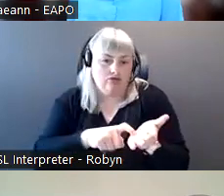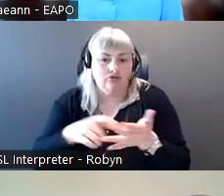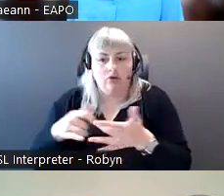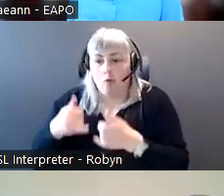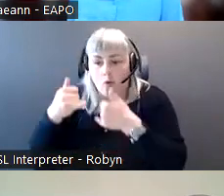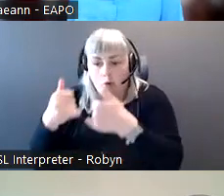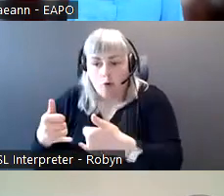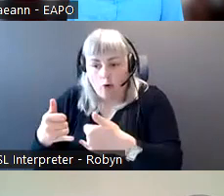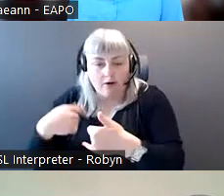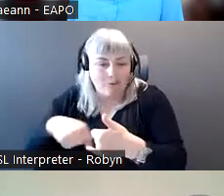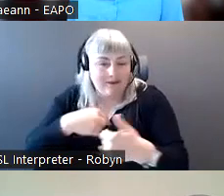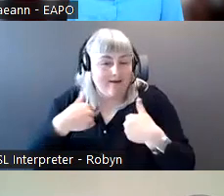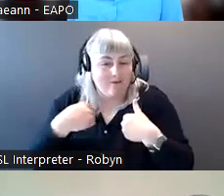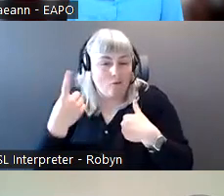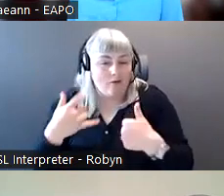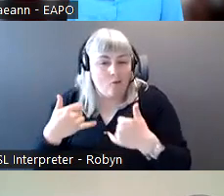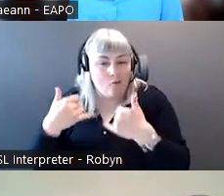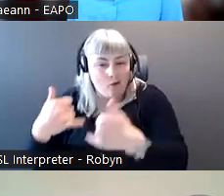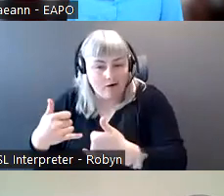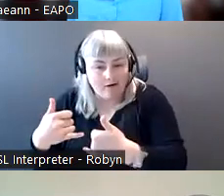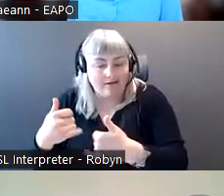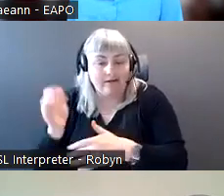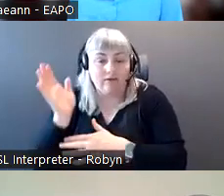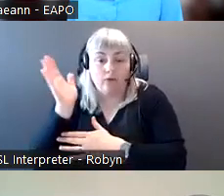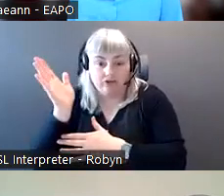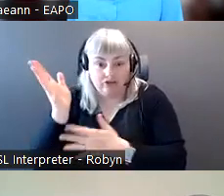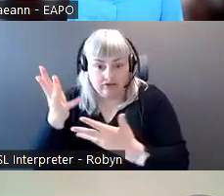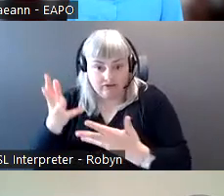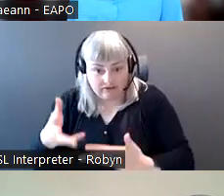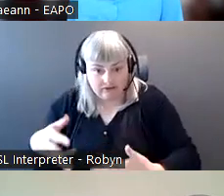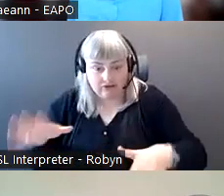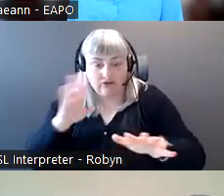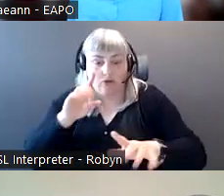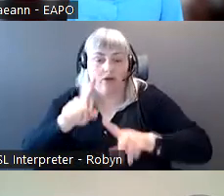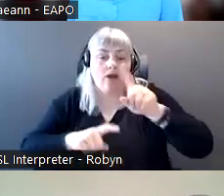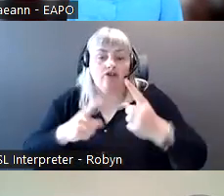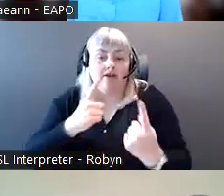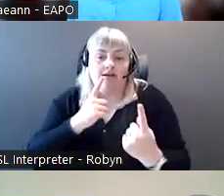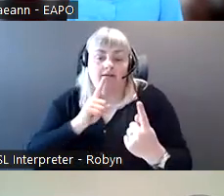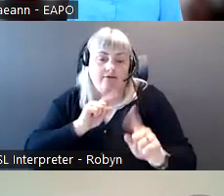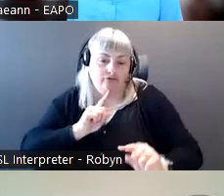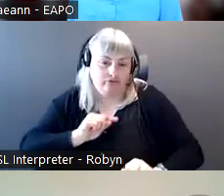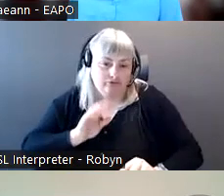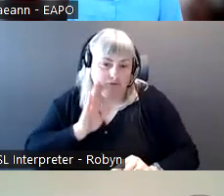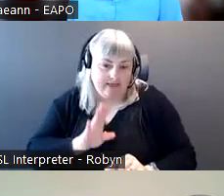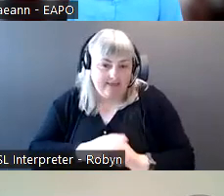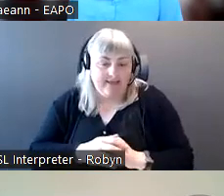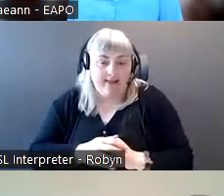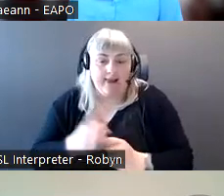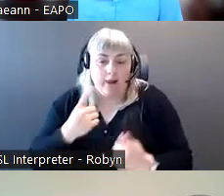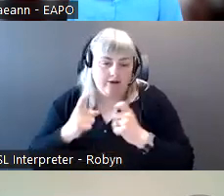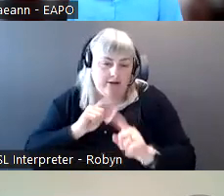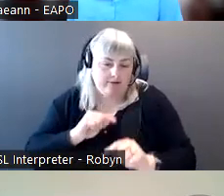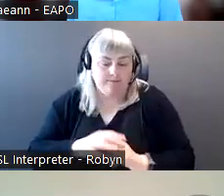have. We have our presentation, and then we'll have a question and answer period. Then following just with some upcoming events